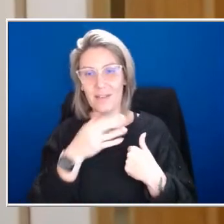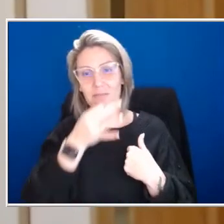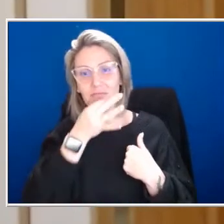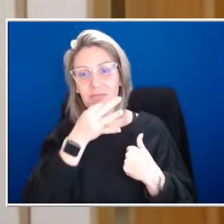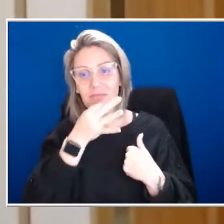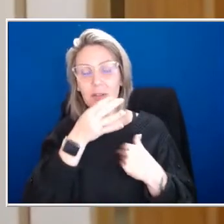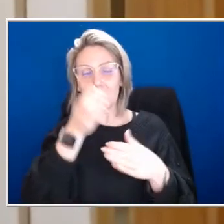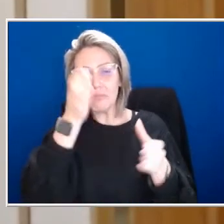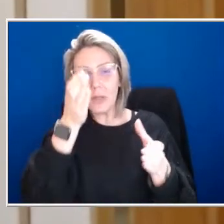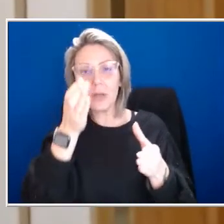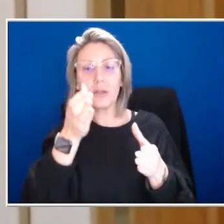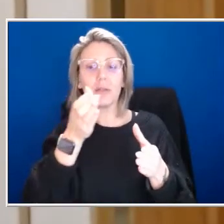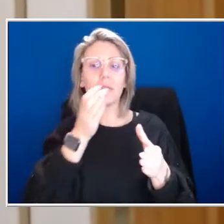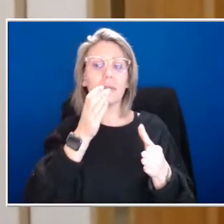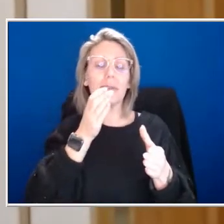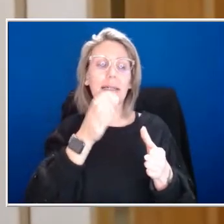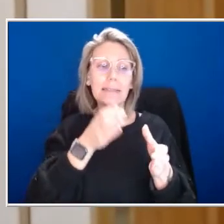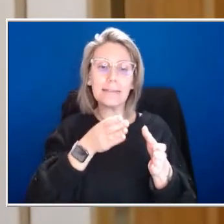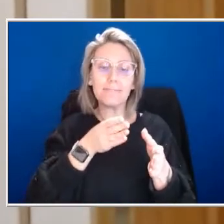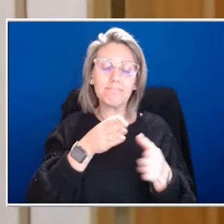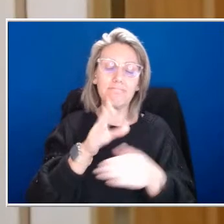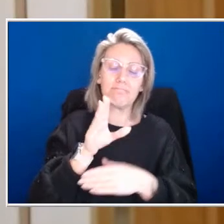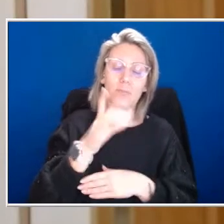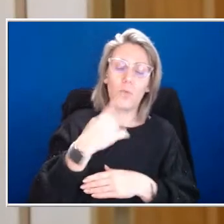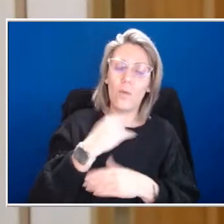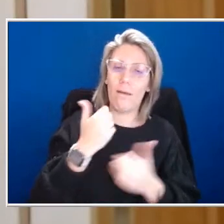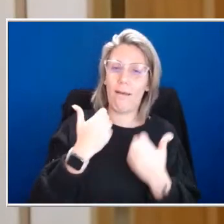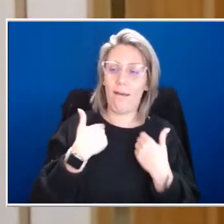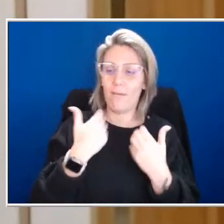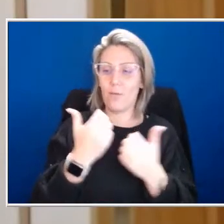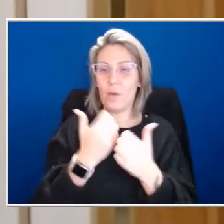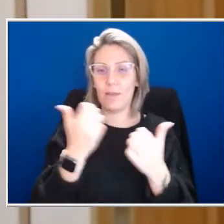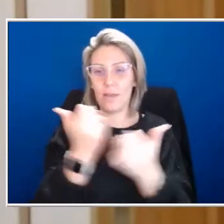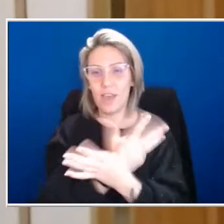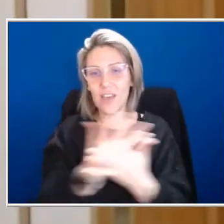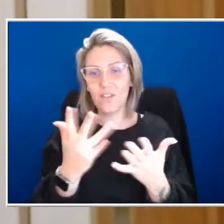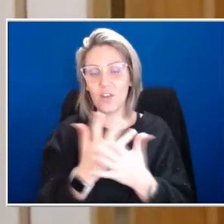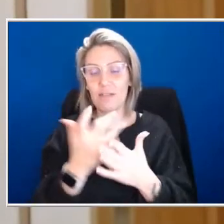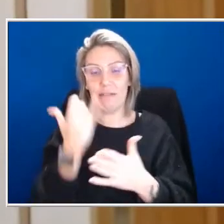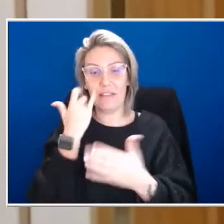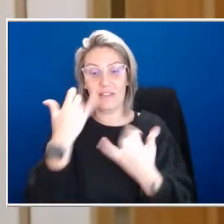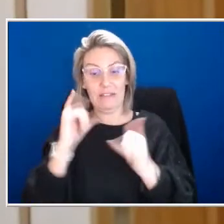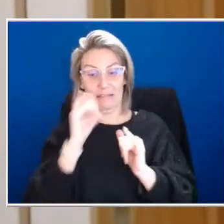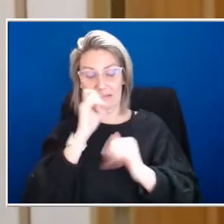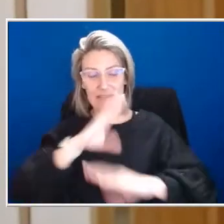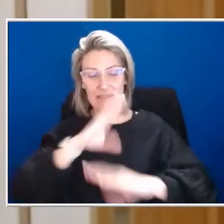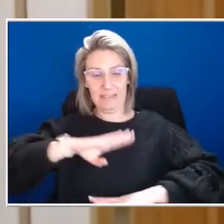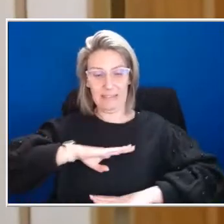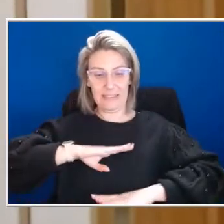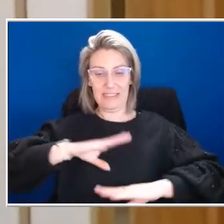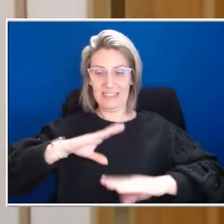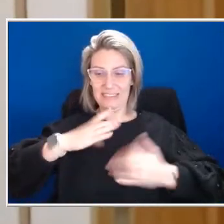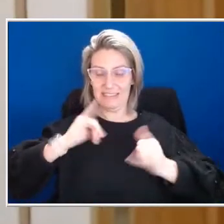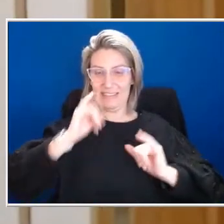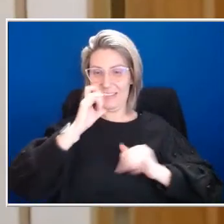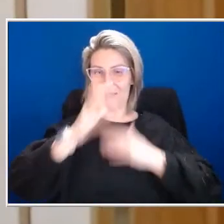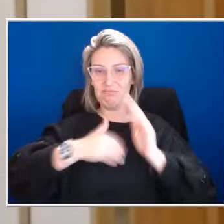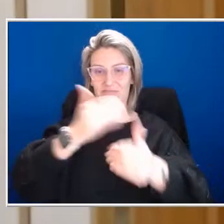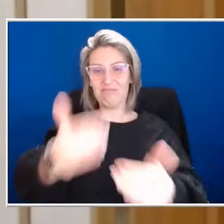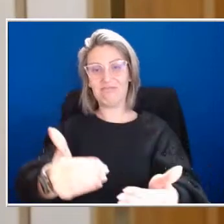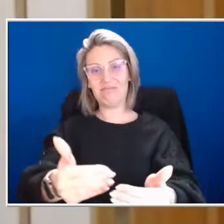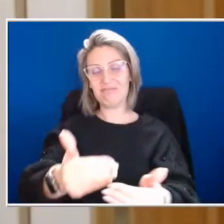sub expertise in everything. If you are not satisfied, still have symptoms, still think you are not progressing, answers don't make